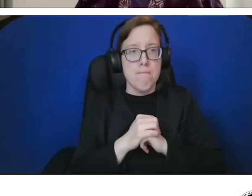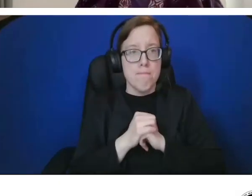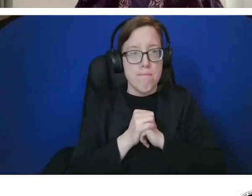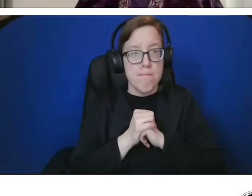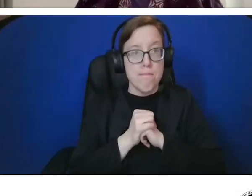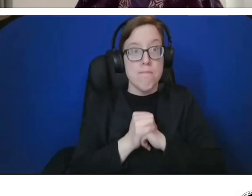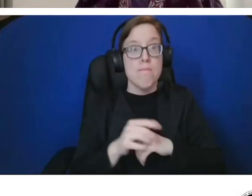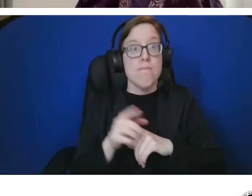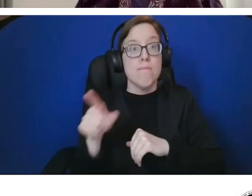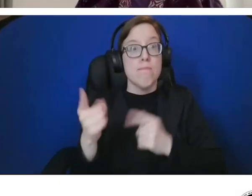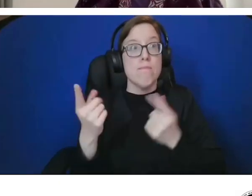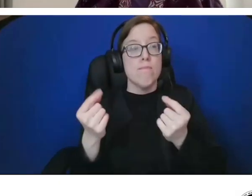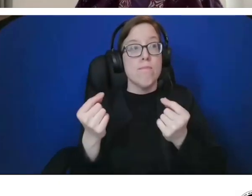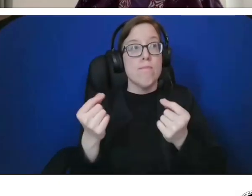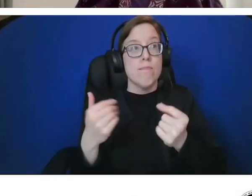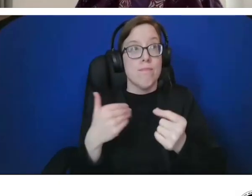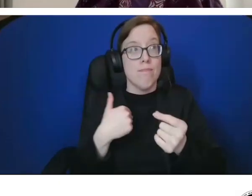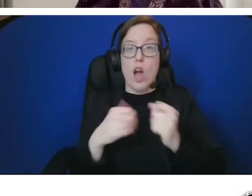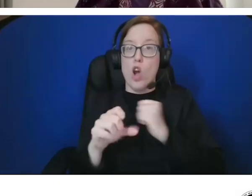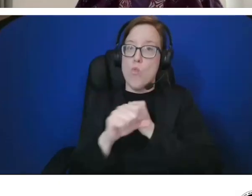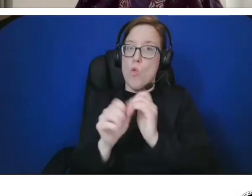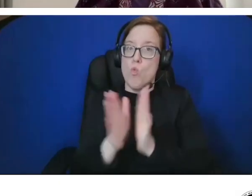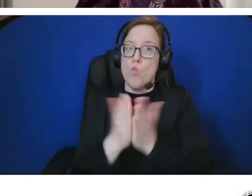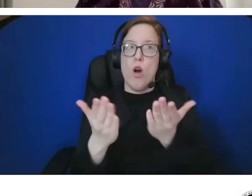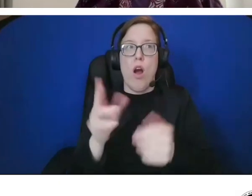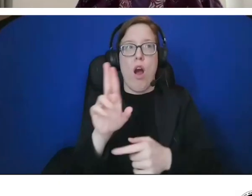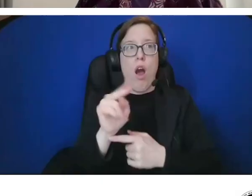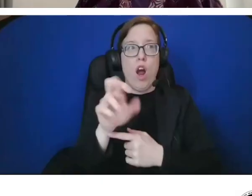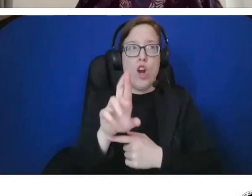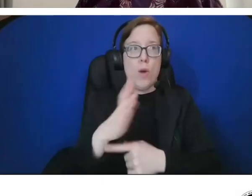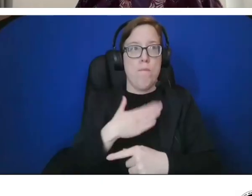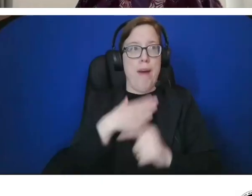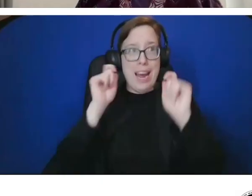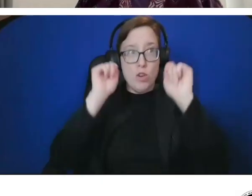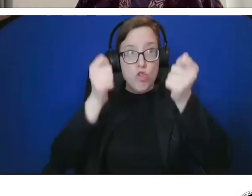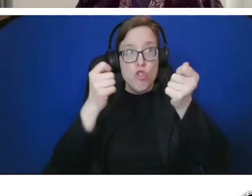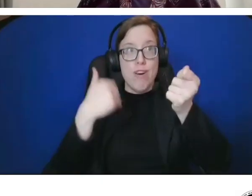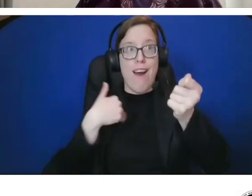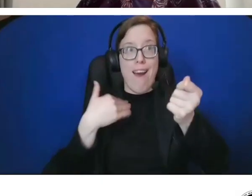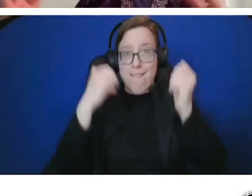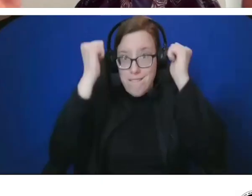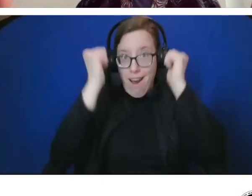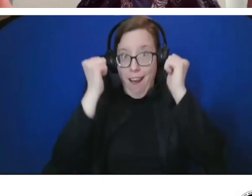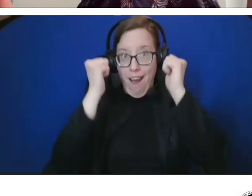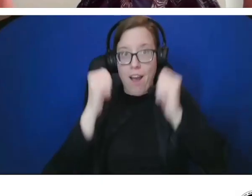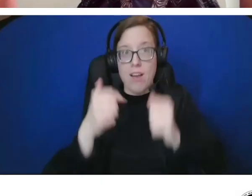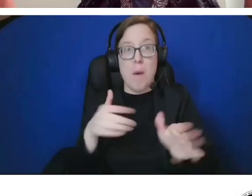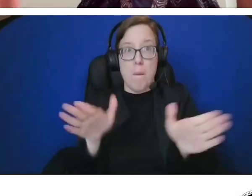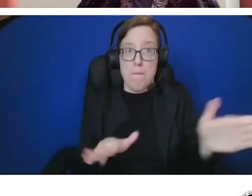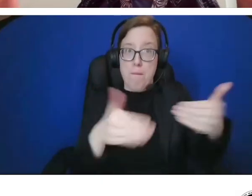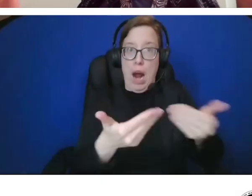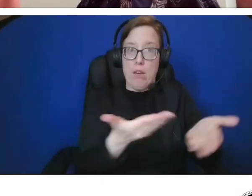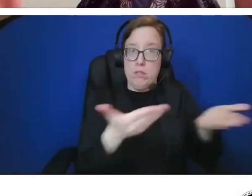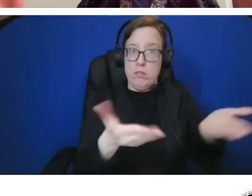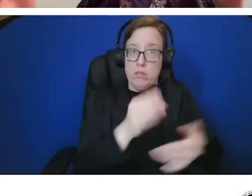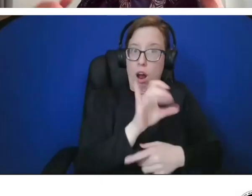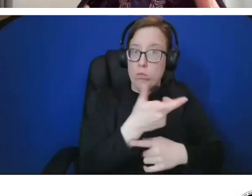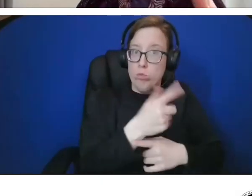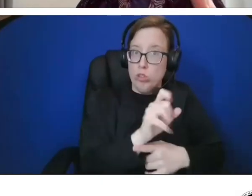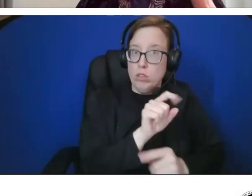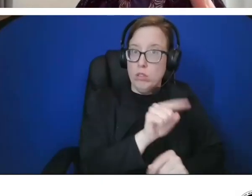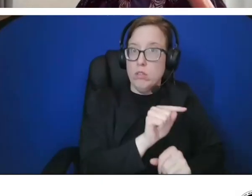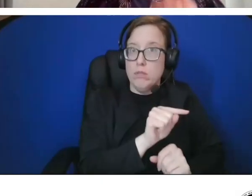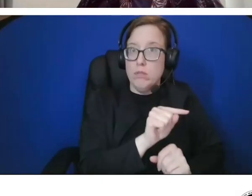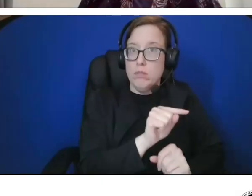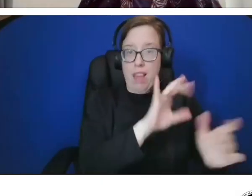And she took a commercially published book, Under My Hood I Have a Hat. She had a box of objects